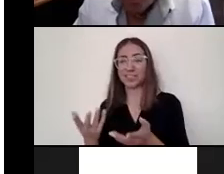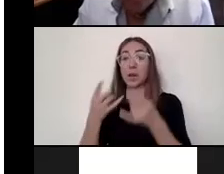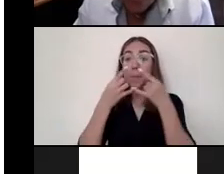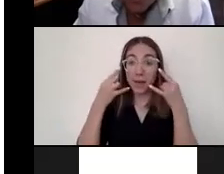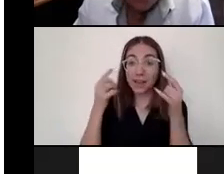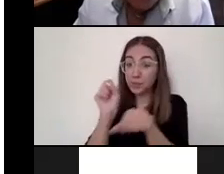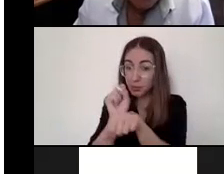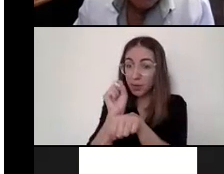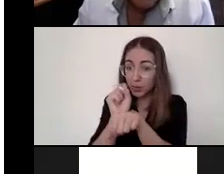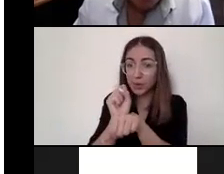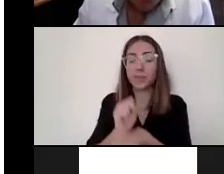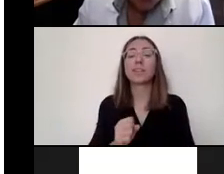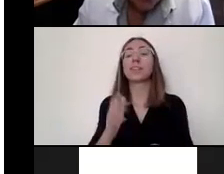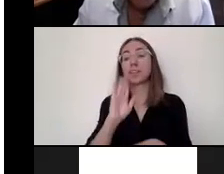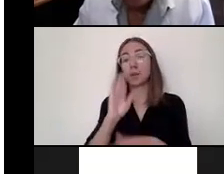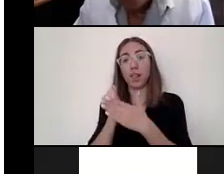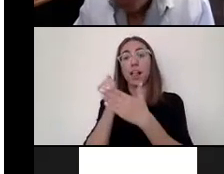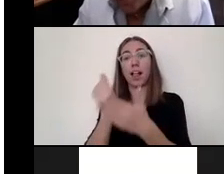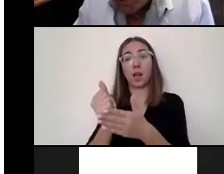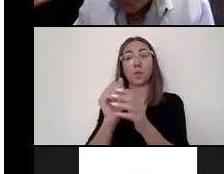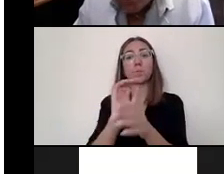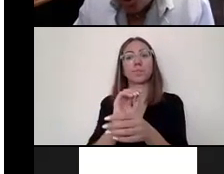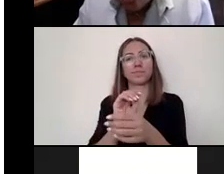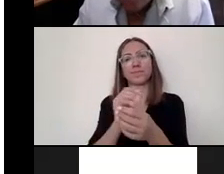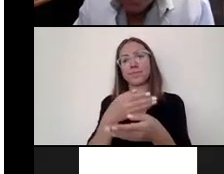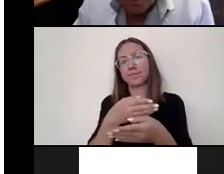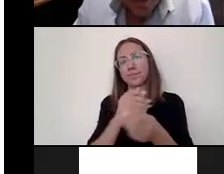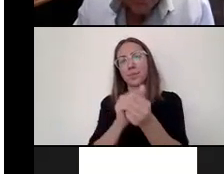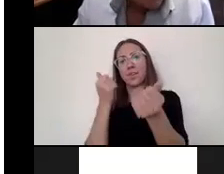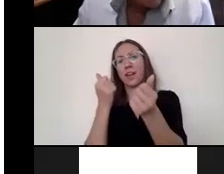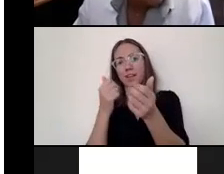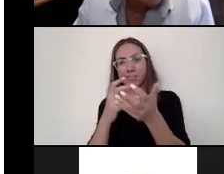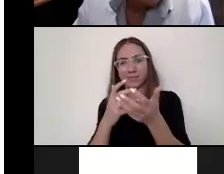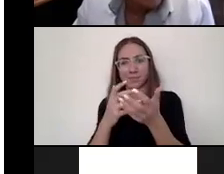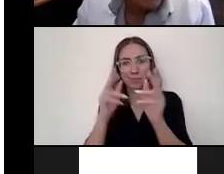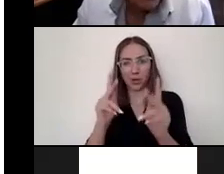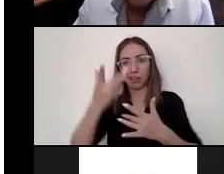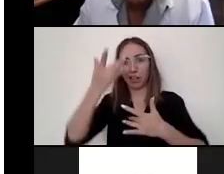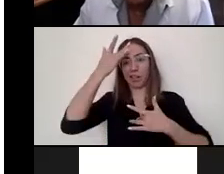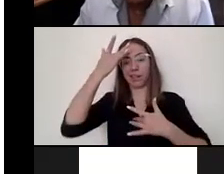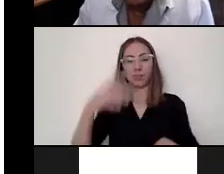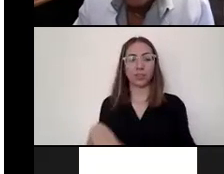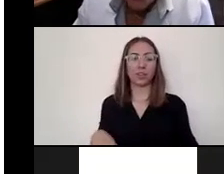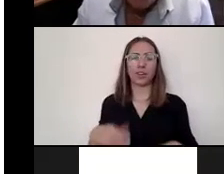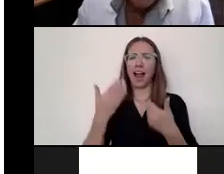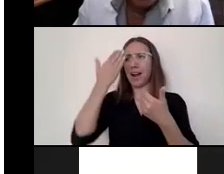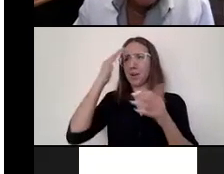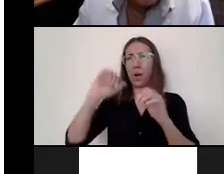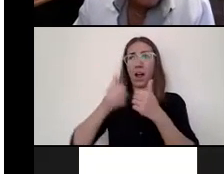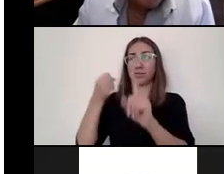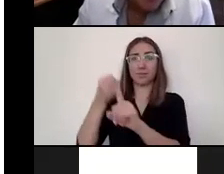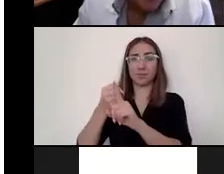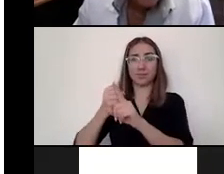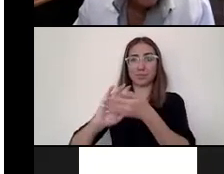And they're most effective at preventing a person from spreading it. So the whole debate about masks, I'm not sure I got railroaded into politics, but the whole